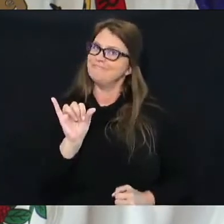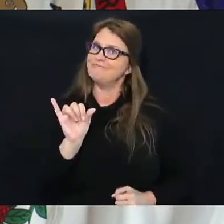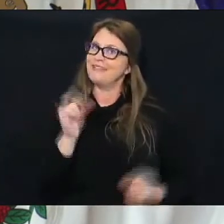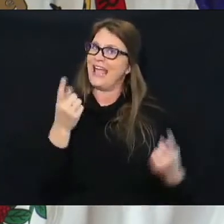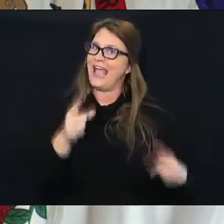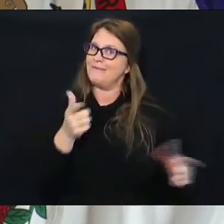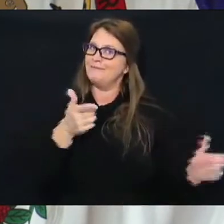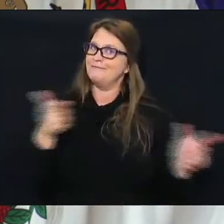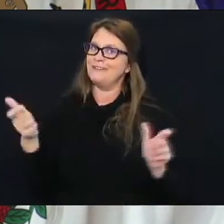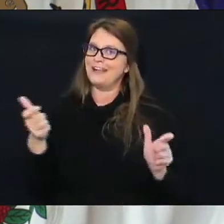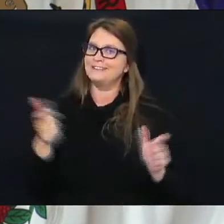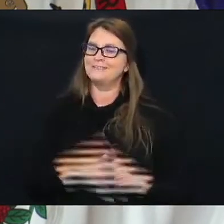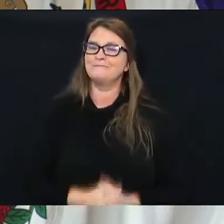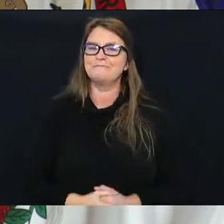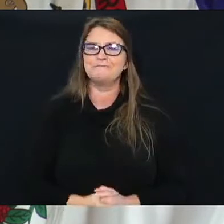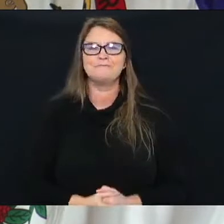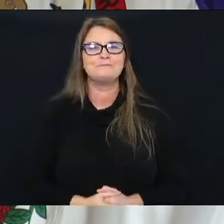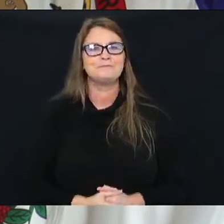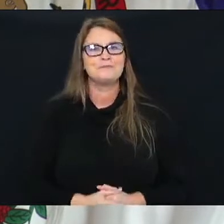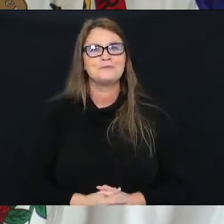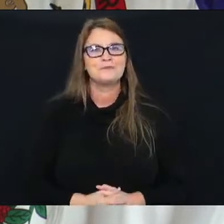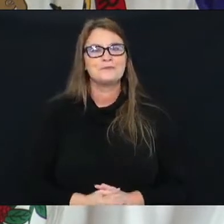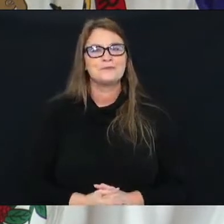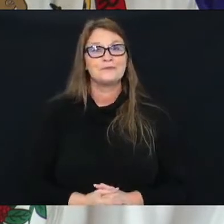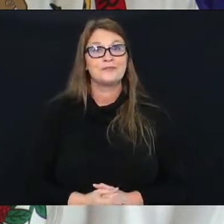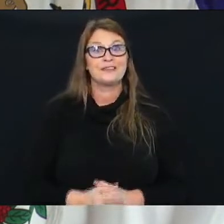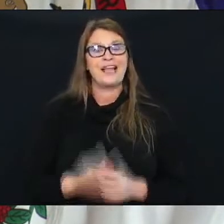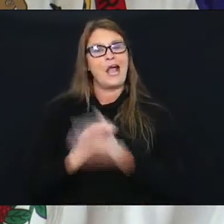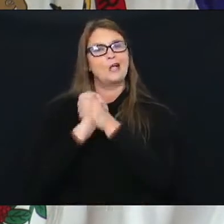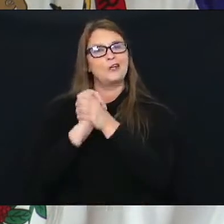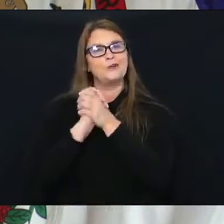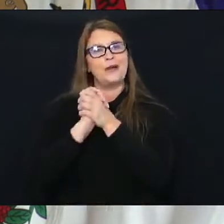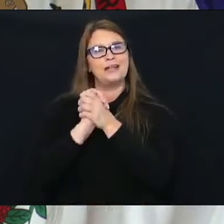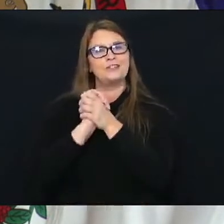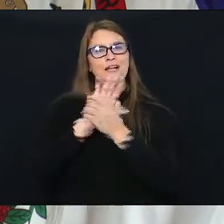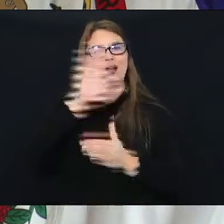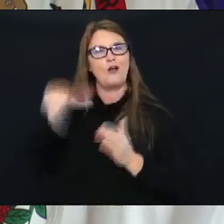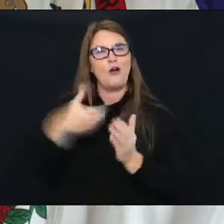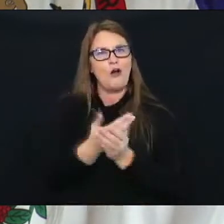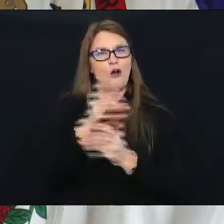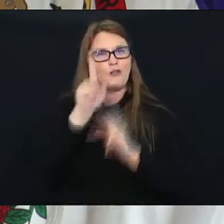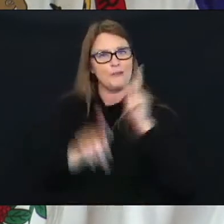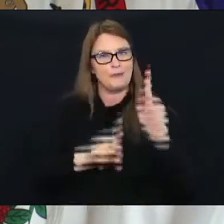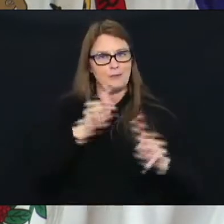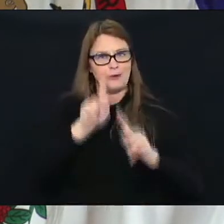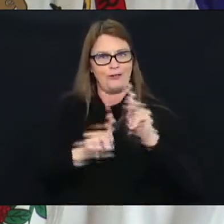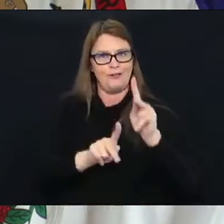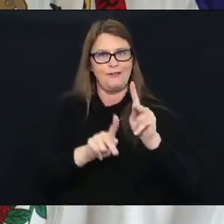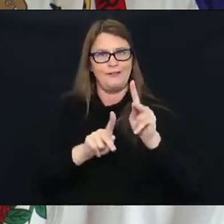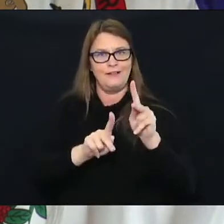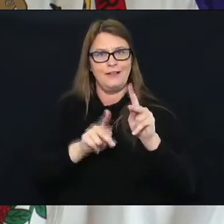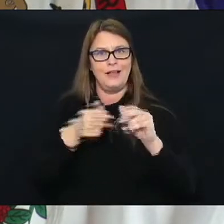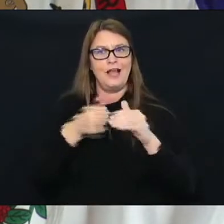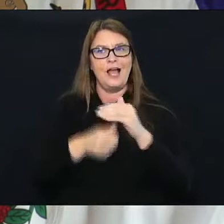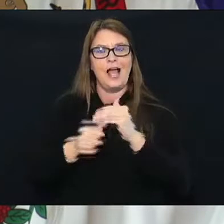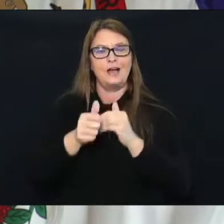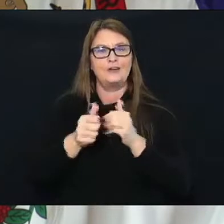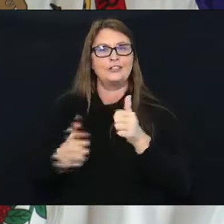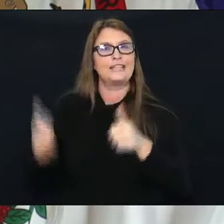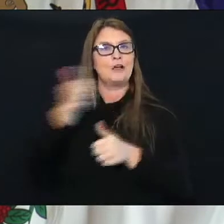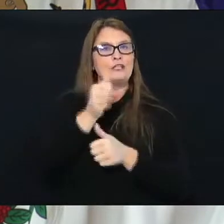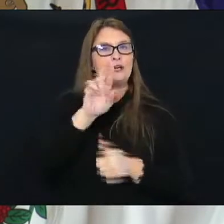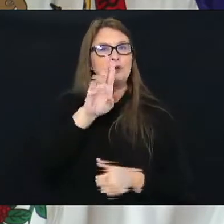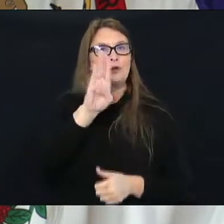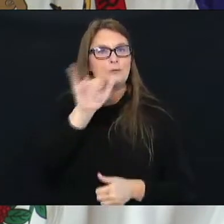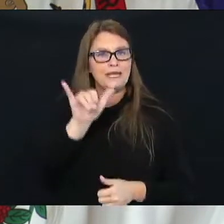It's really contagious. And so with all that, I congratulate all the folks all the folks under Secretary Ruby and all